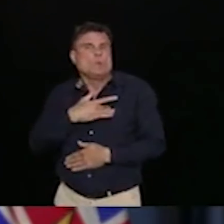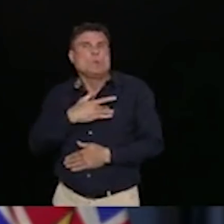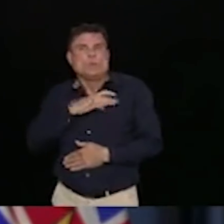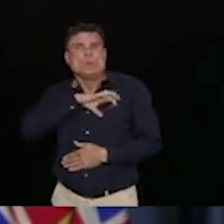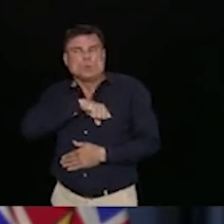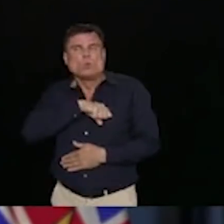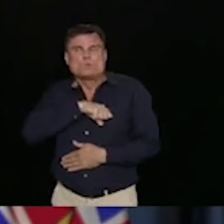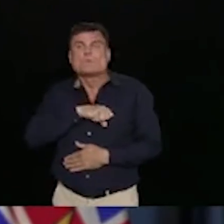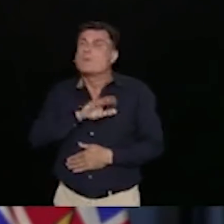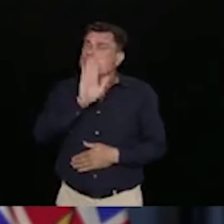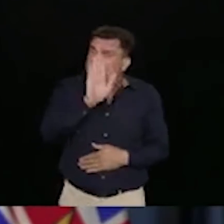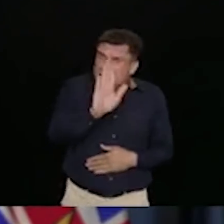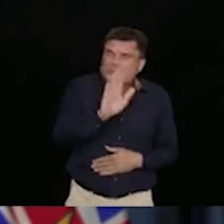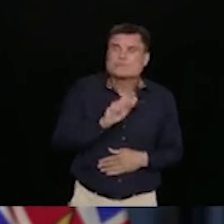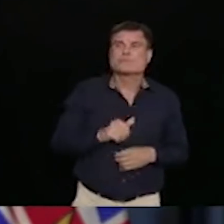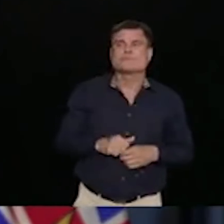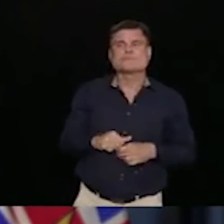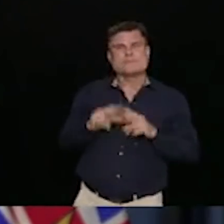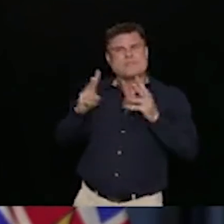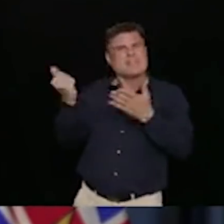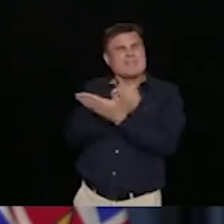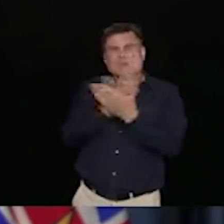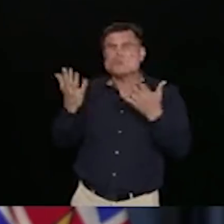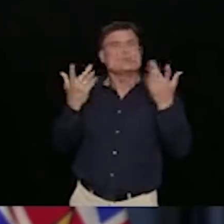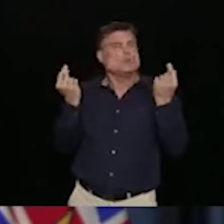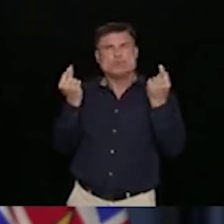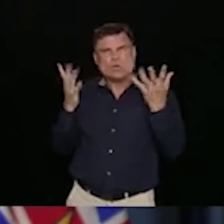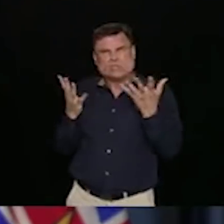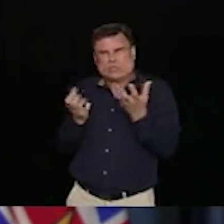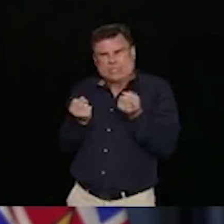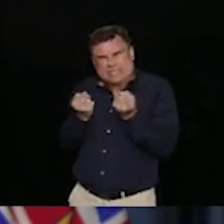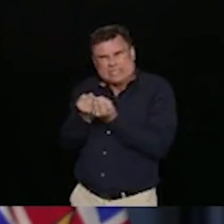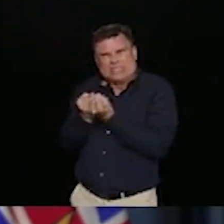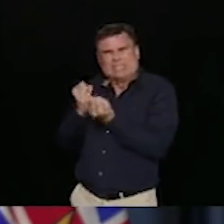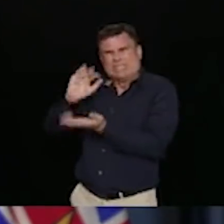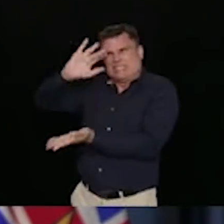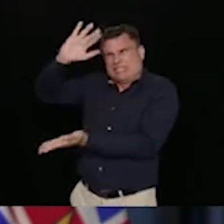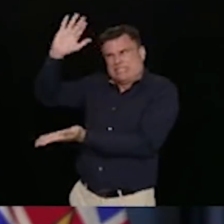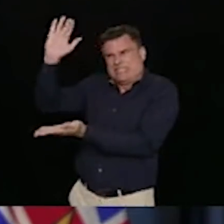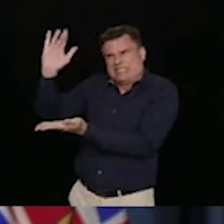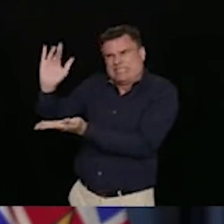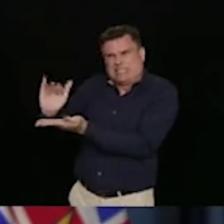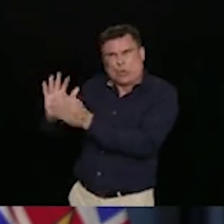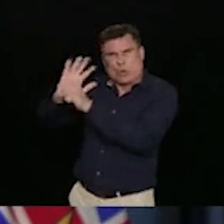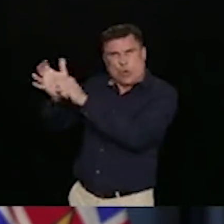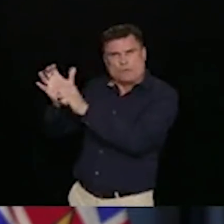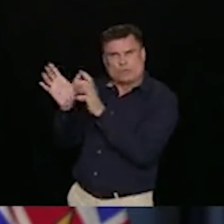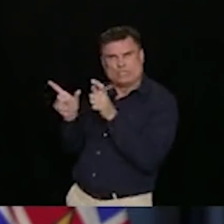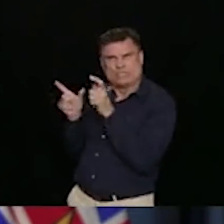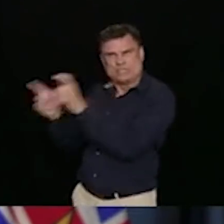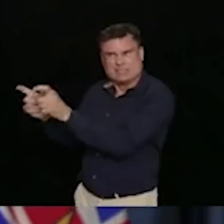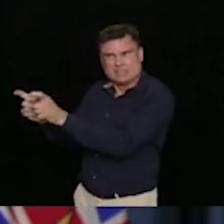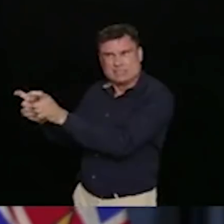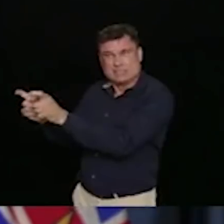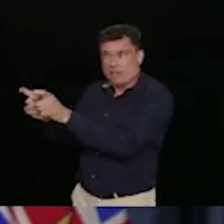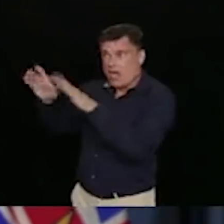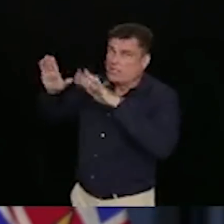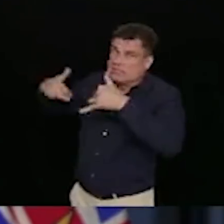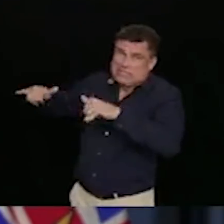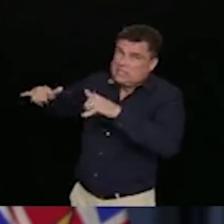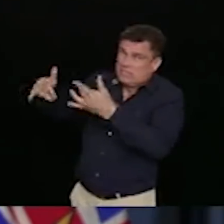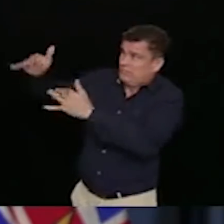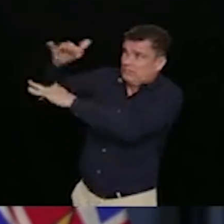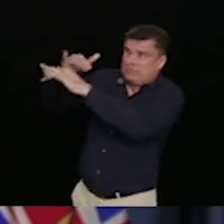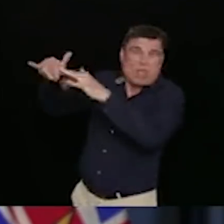fearful that we need to do everything we can to suppress the transmission of COVID-19, that we're not out of the woods yet. I don't believe